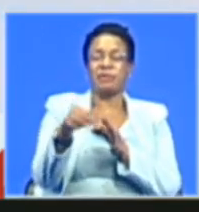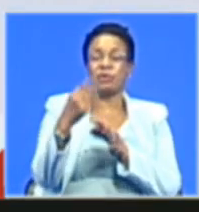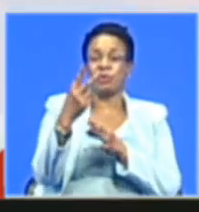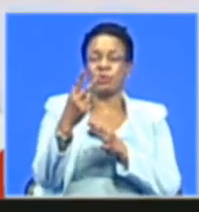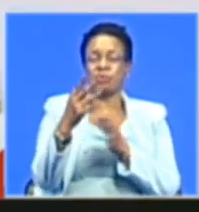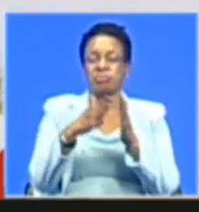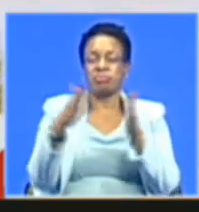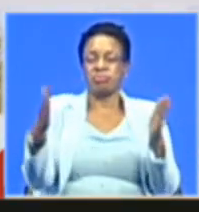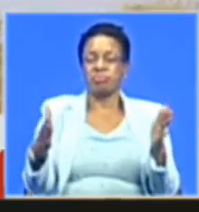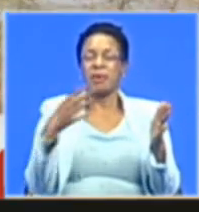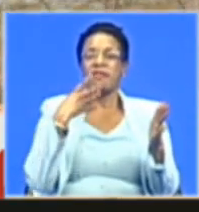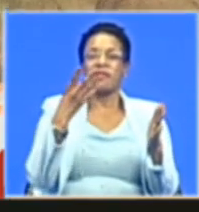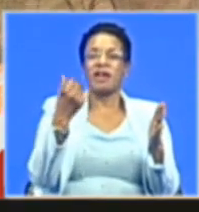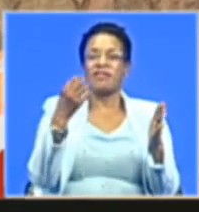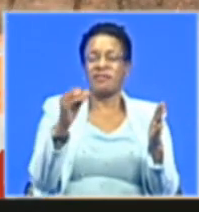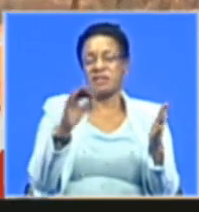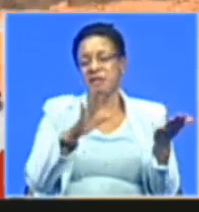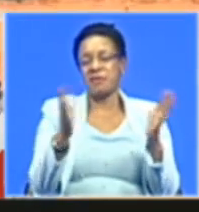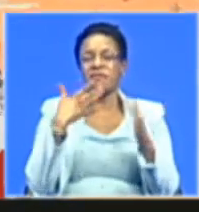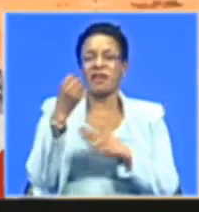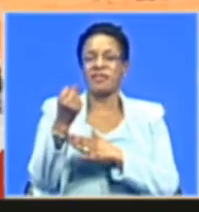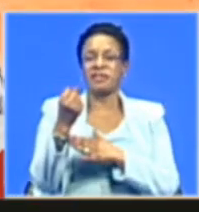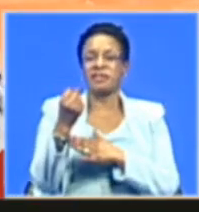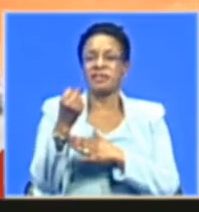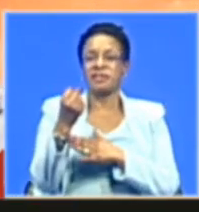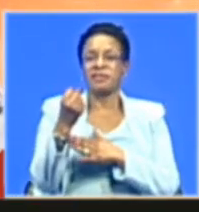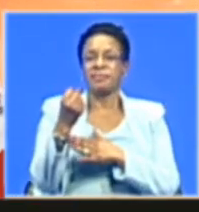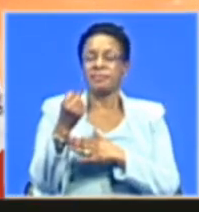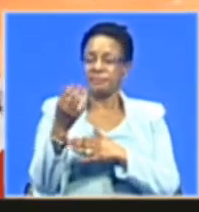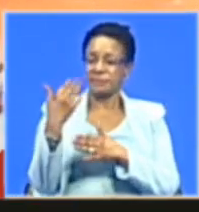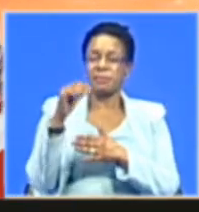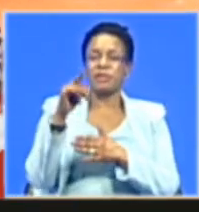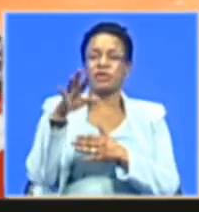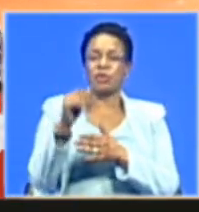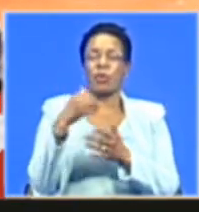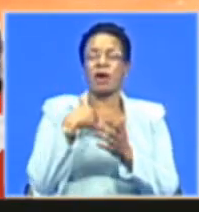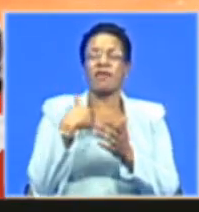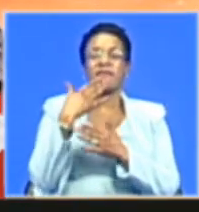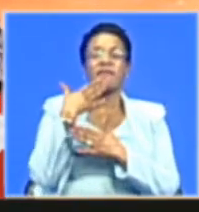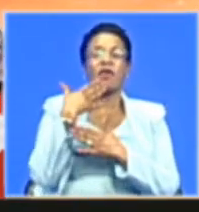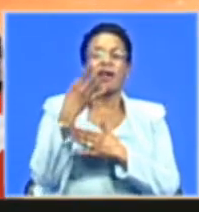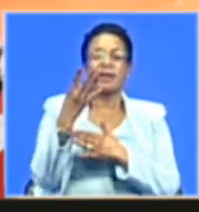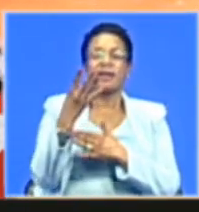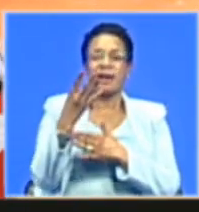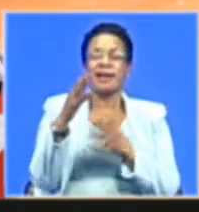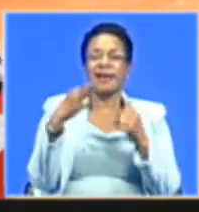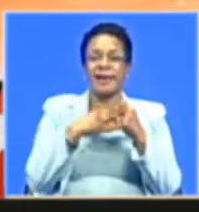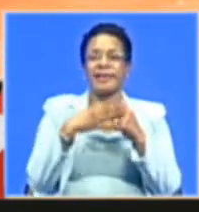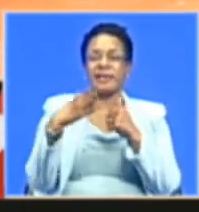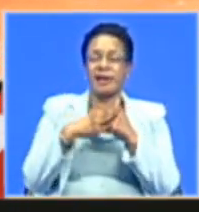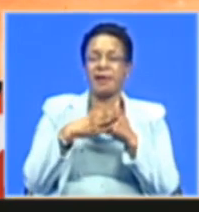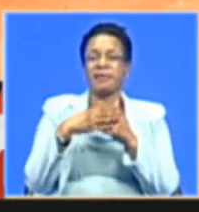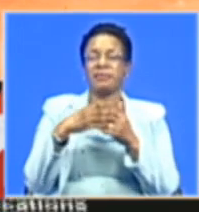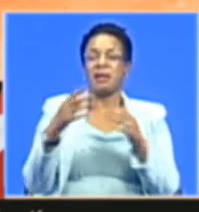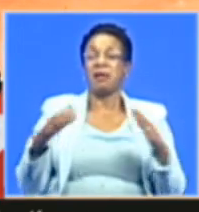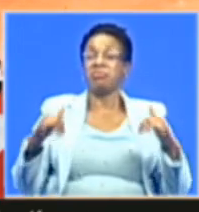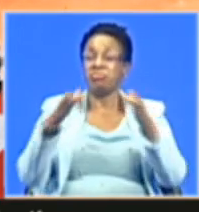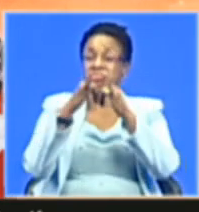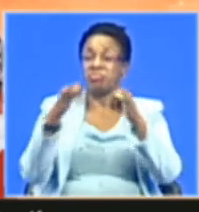average of 450 to 500 meters. Larsen and Toubro will put up 489 towers or thereabout along the